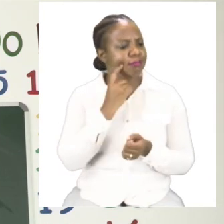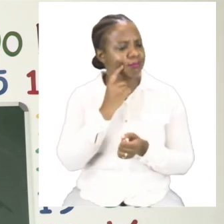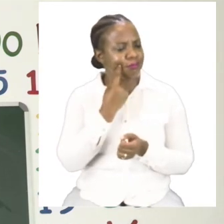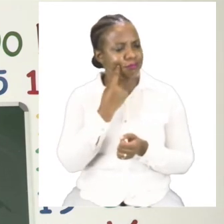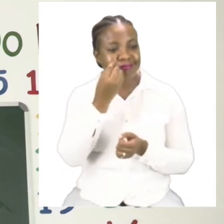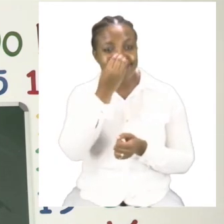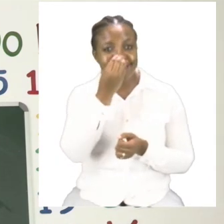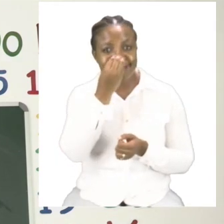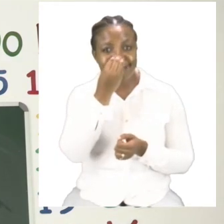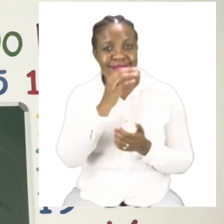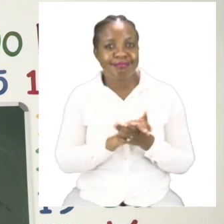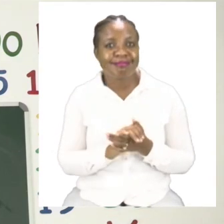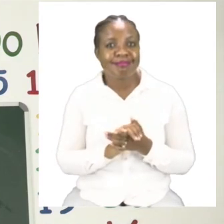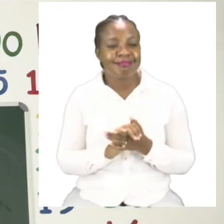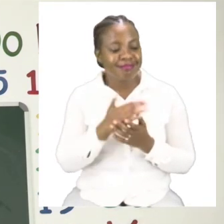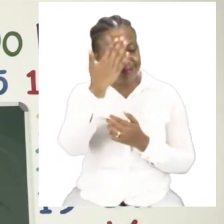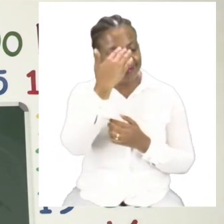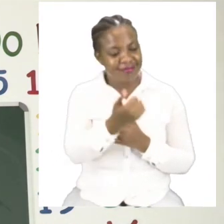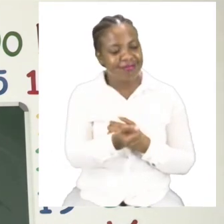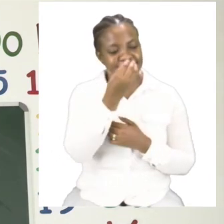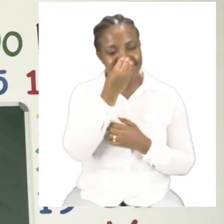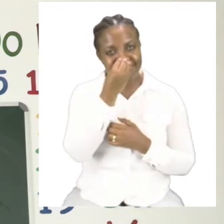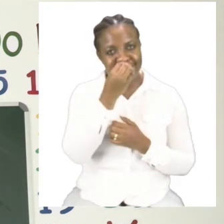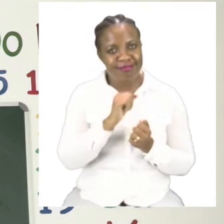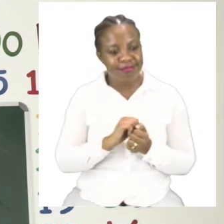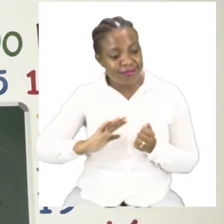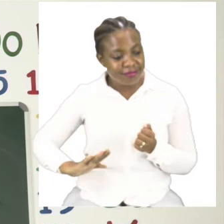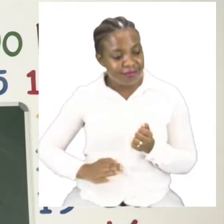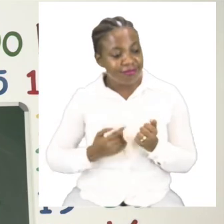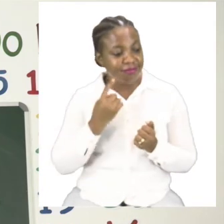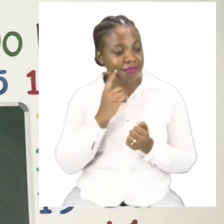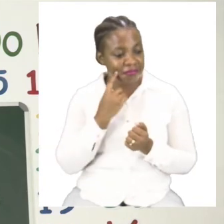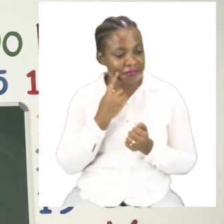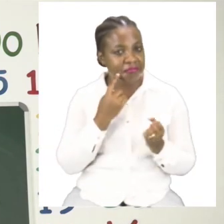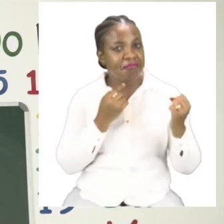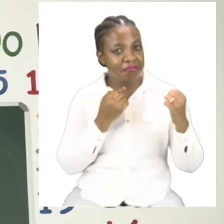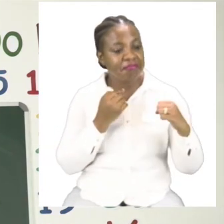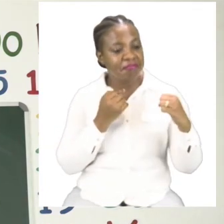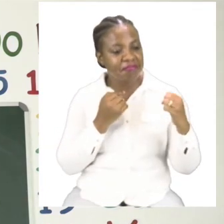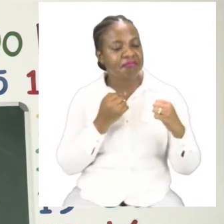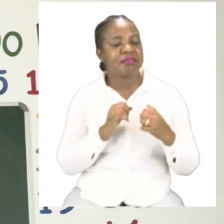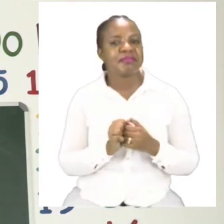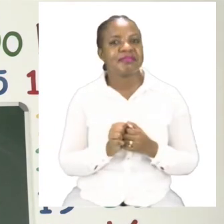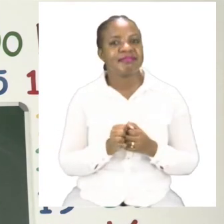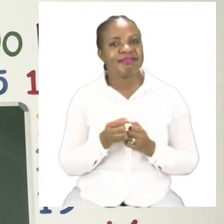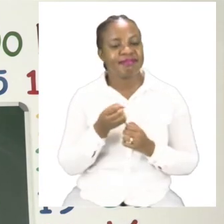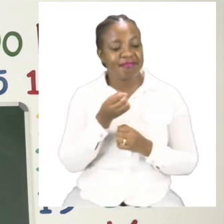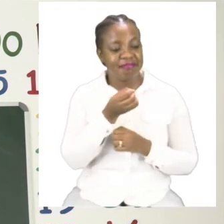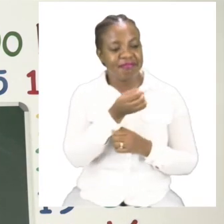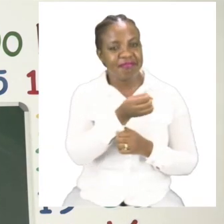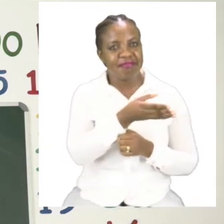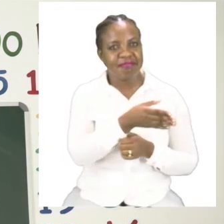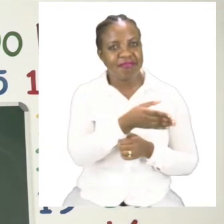Sashi. Hi Sashi. Would you like a sweet today? There you go. Let's put it